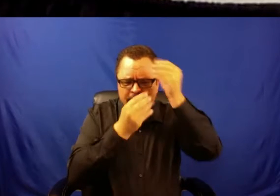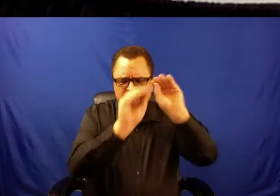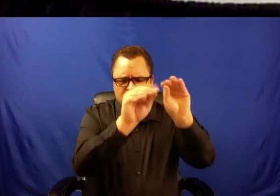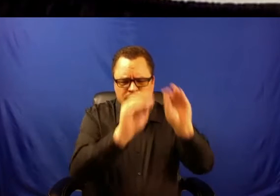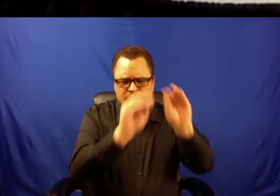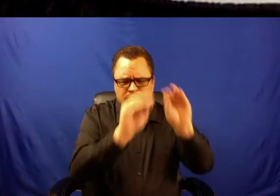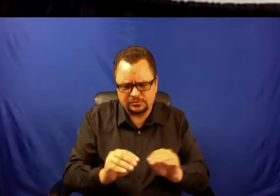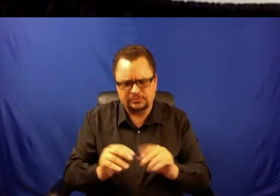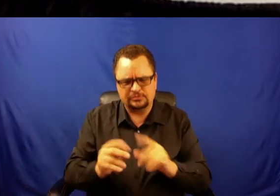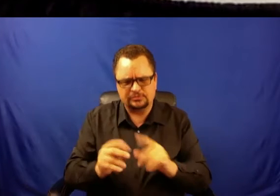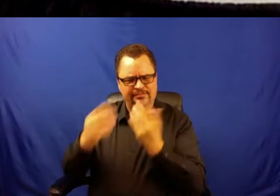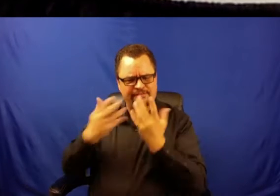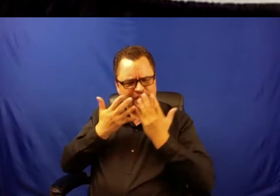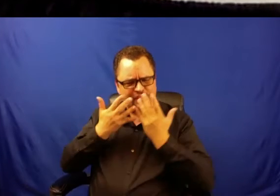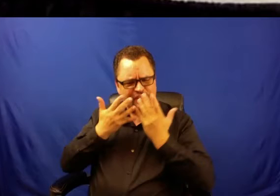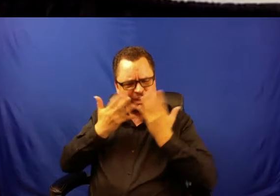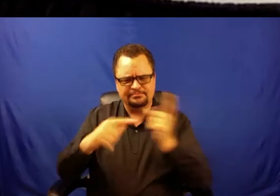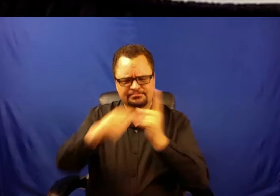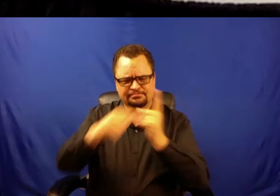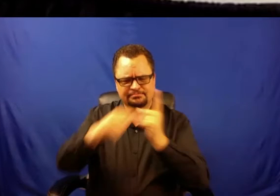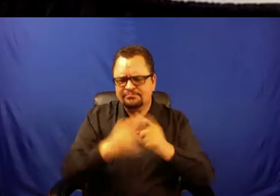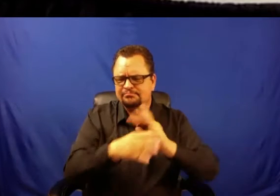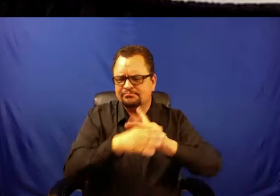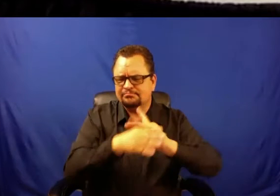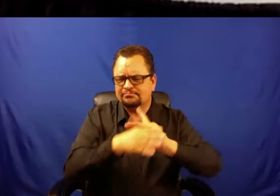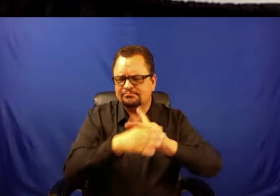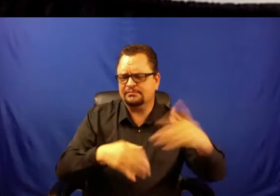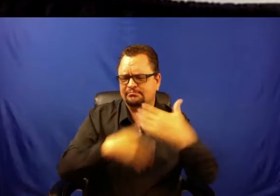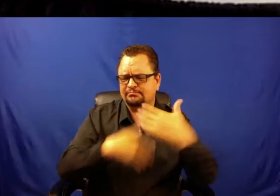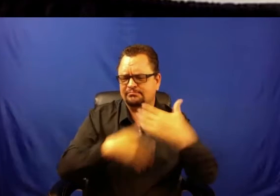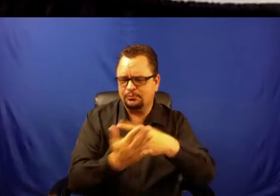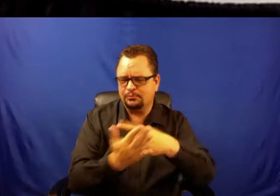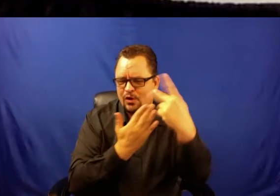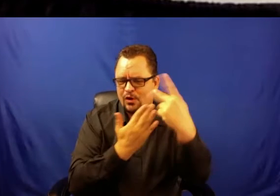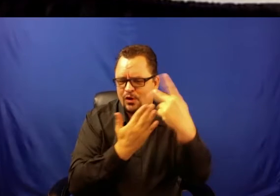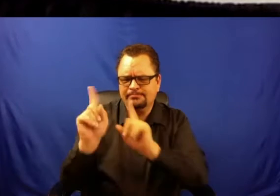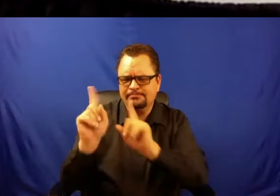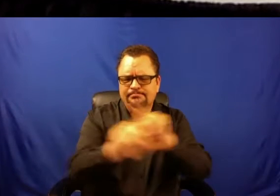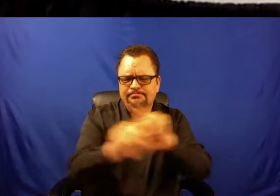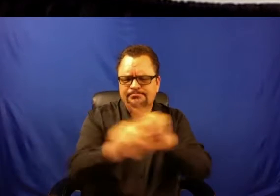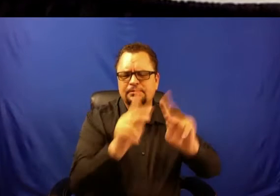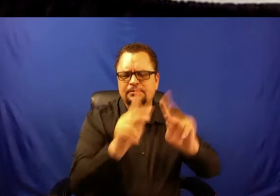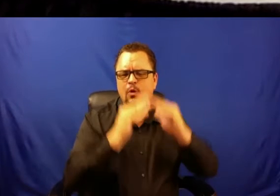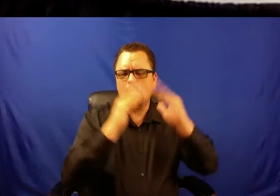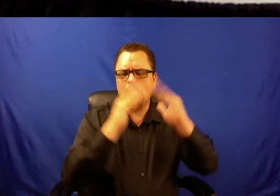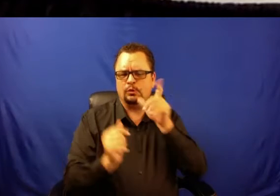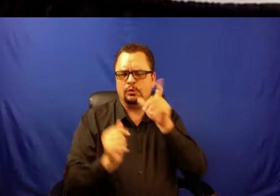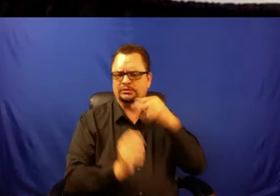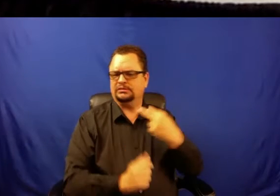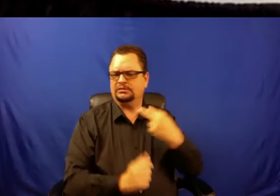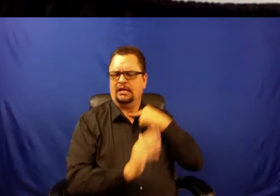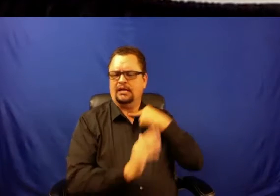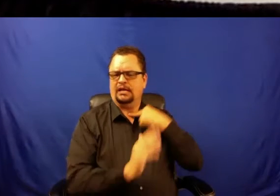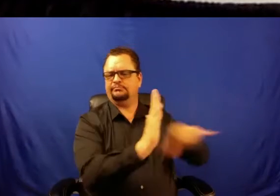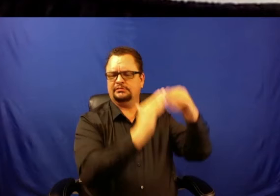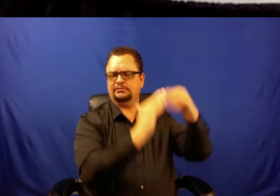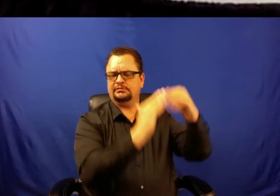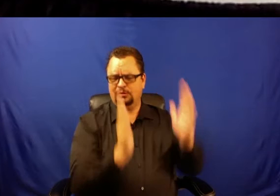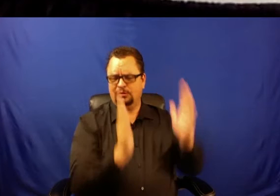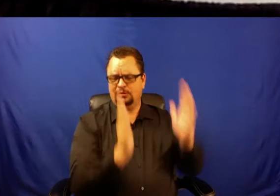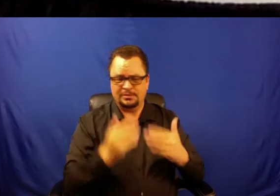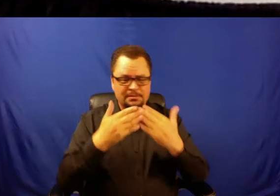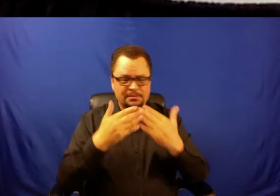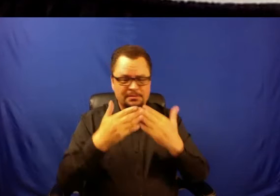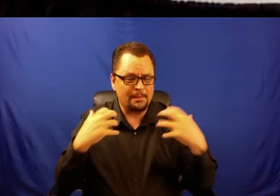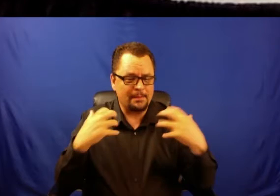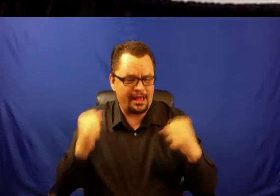homebound individuals. When El Paso County Public Health had our own vaccine to administer, we took over the preparation of vaccine